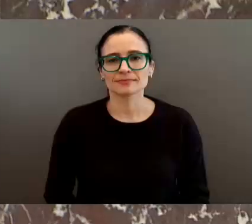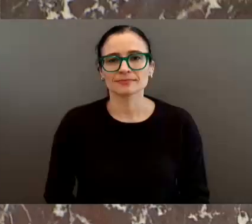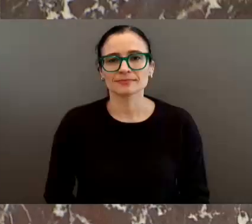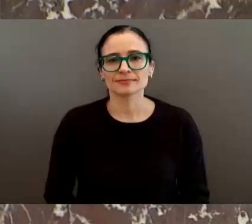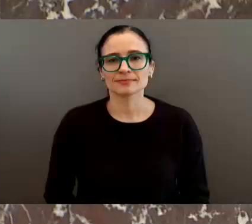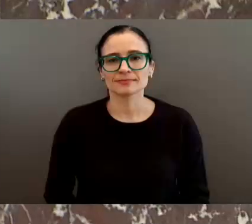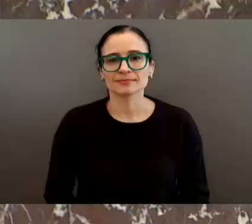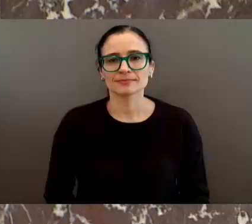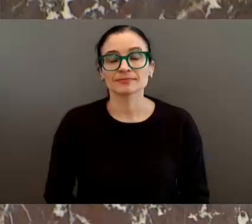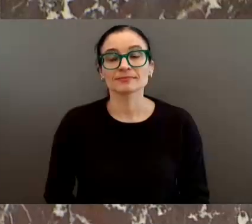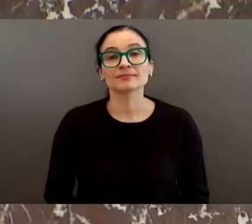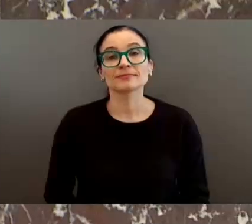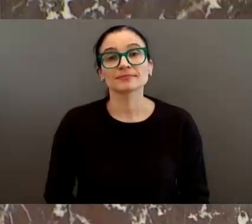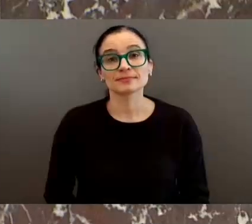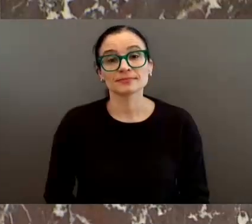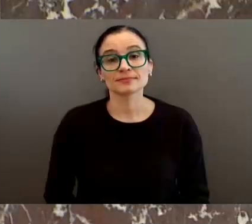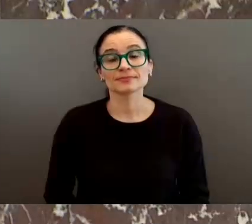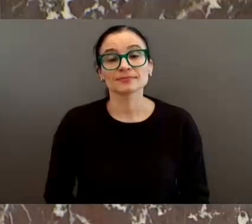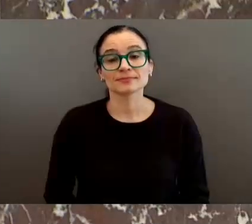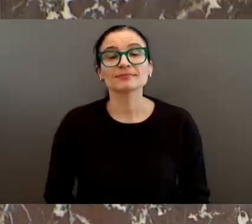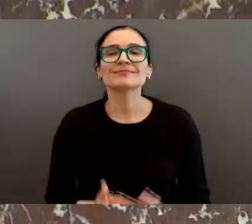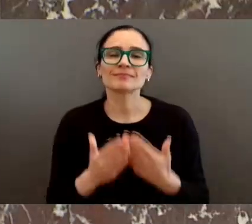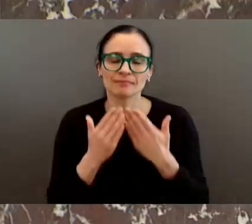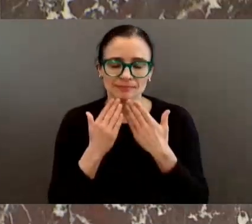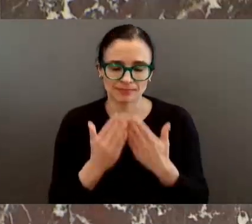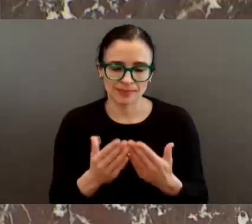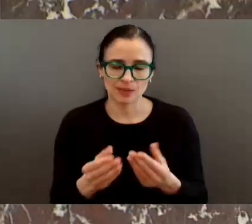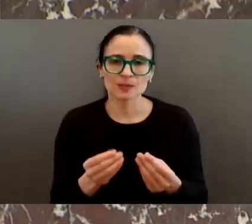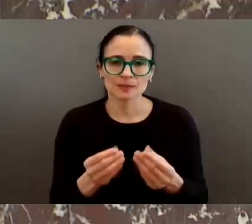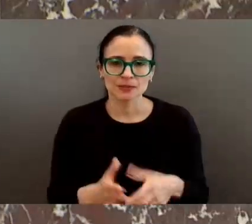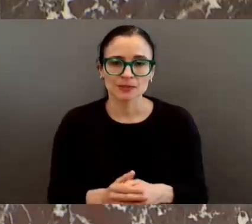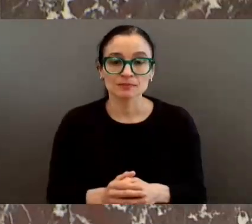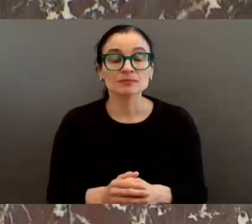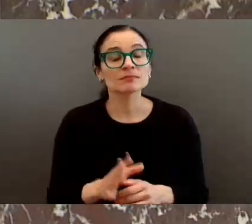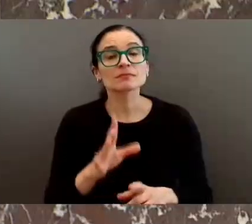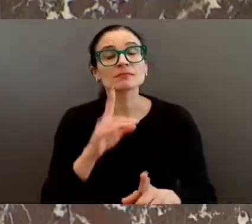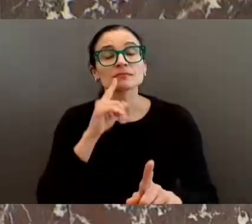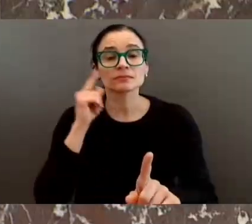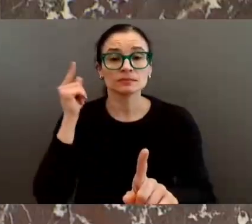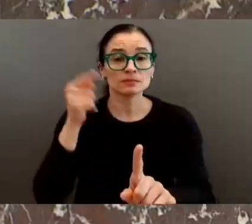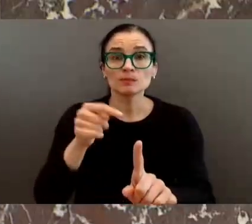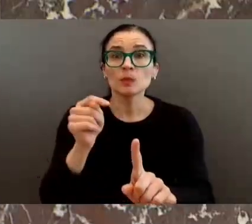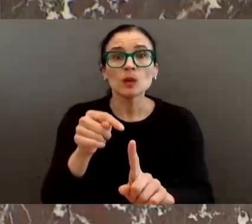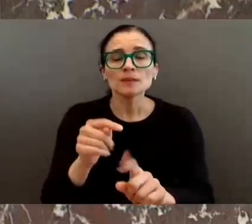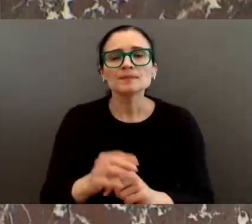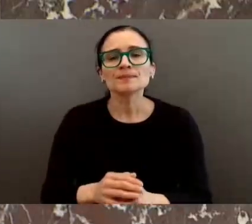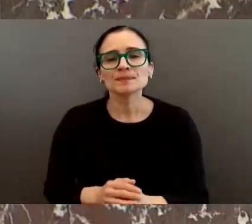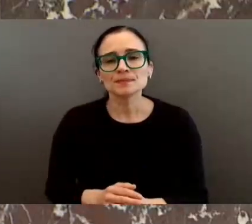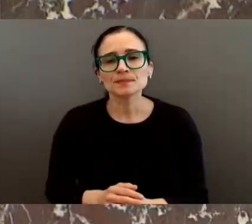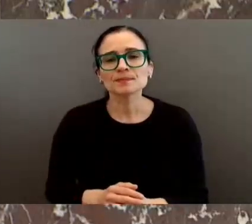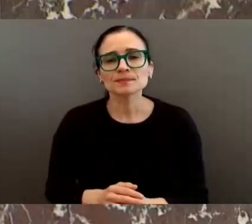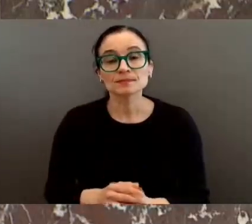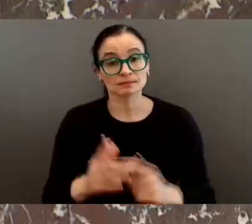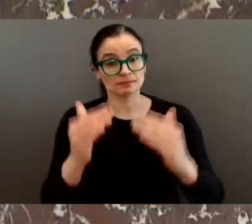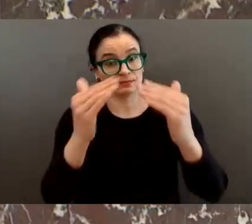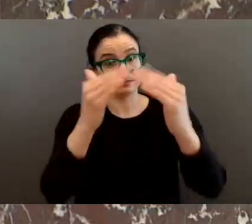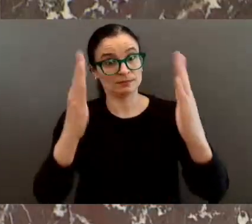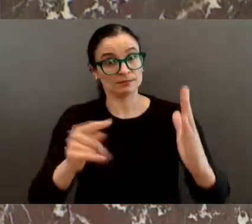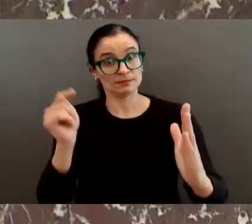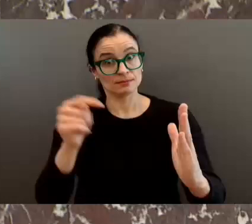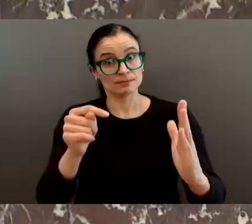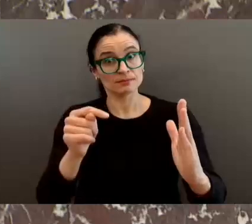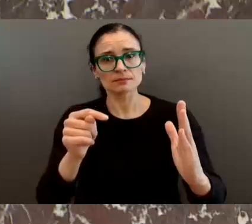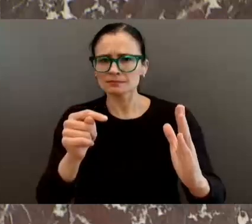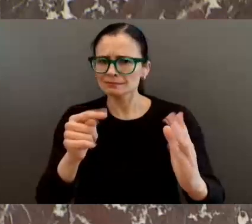Thank you, Honourable Speaker. The point is, Honourable Speaker, that the housing we're putting to communities, the supports we're putting around those housing units is making a